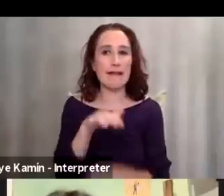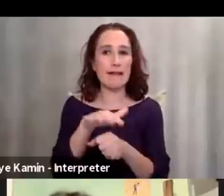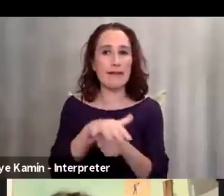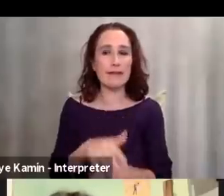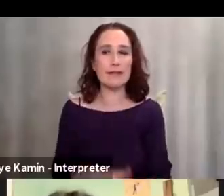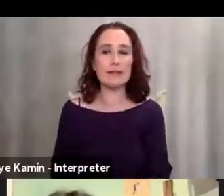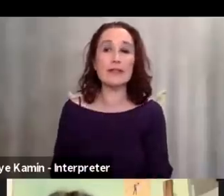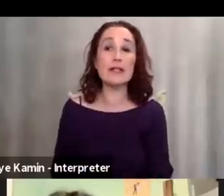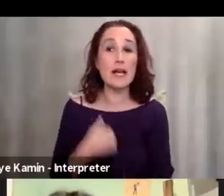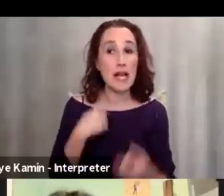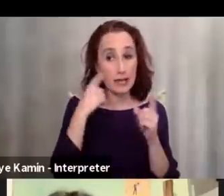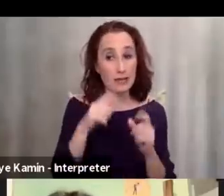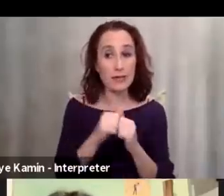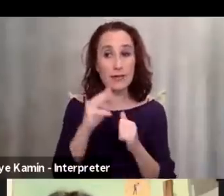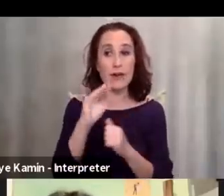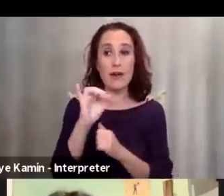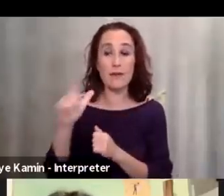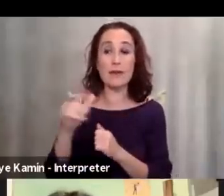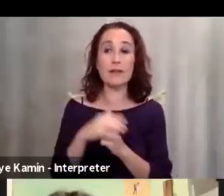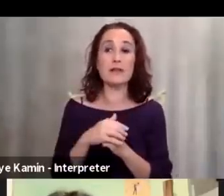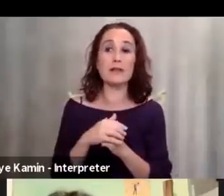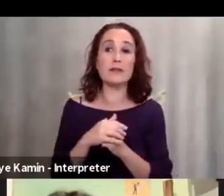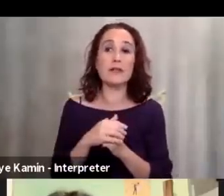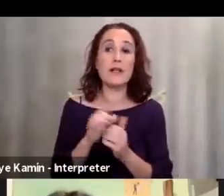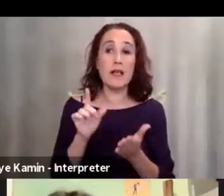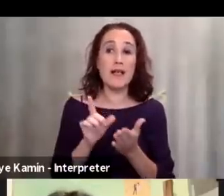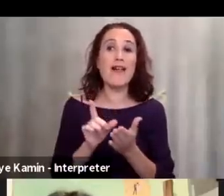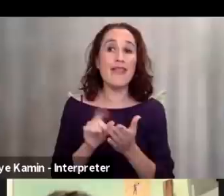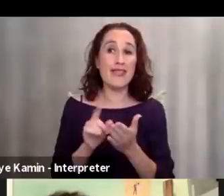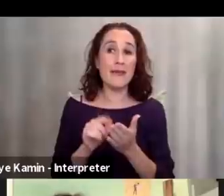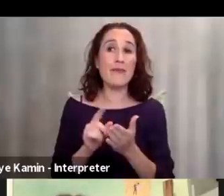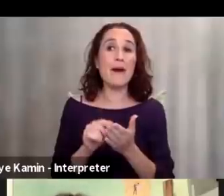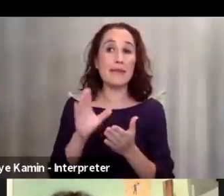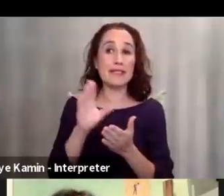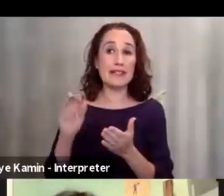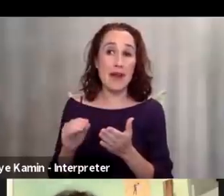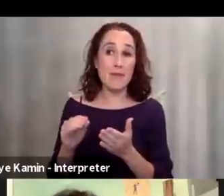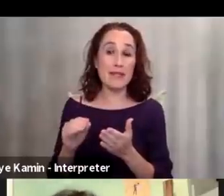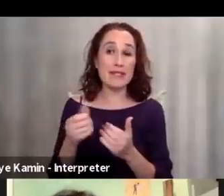also agree with Michael that, you know, the publishing houses themselves